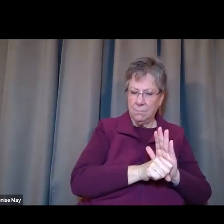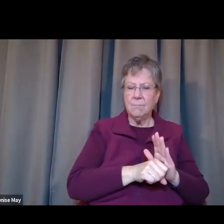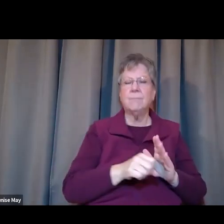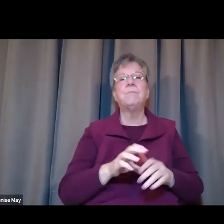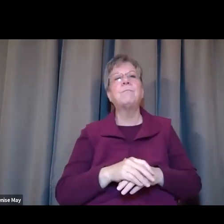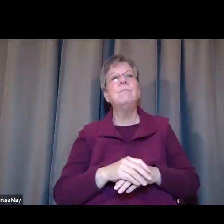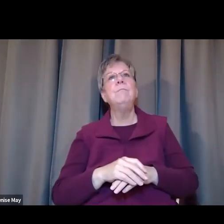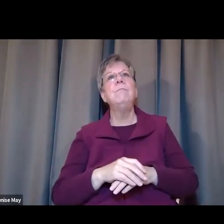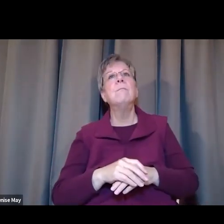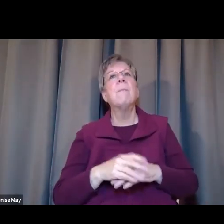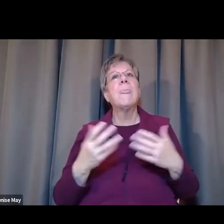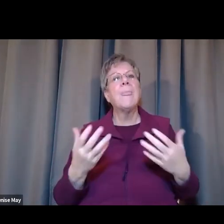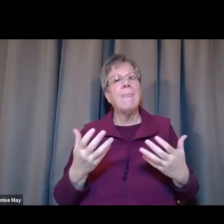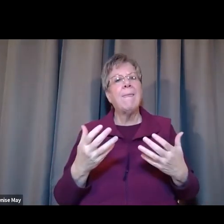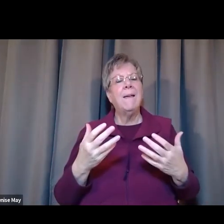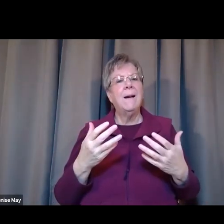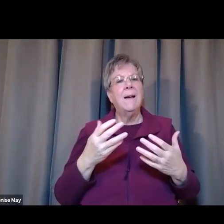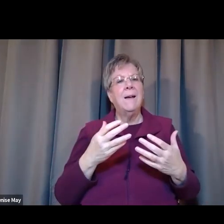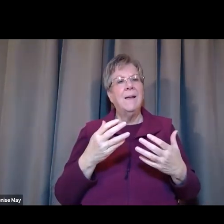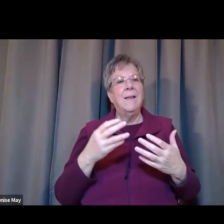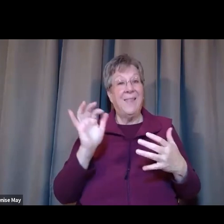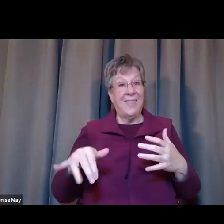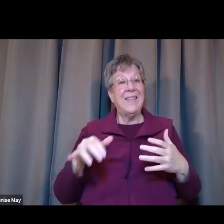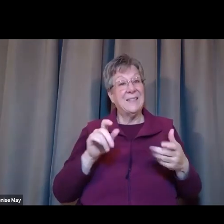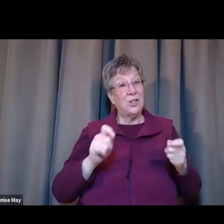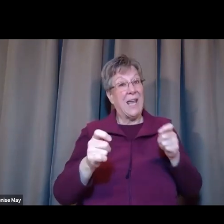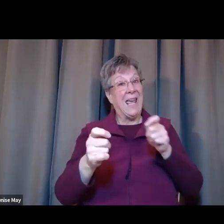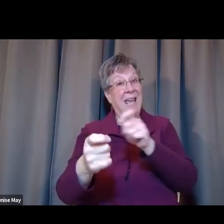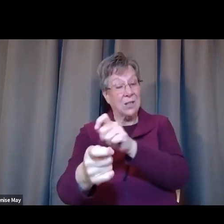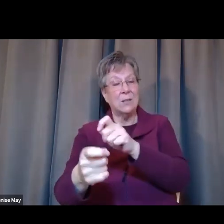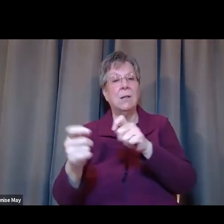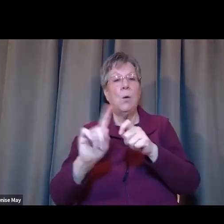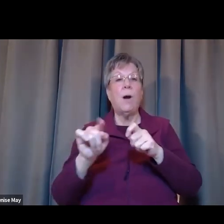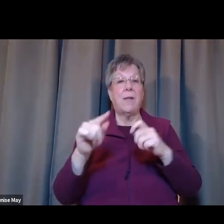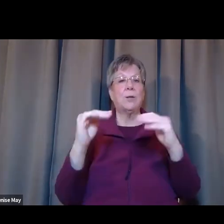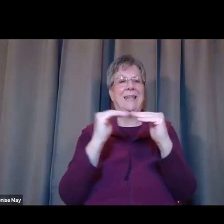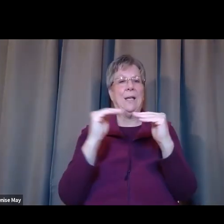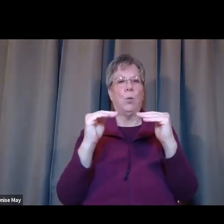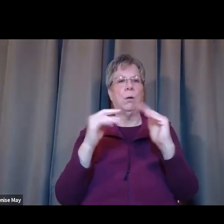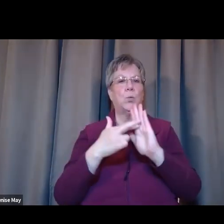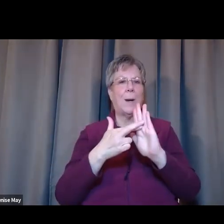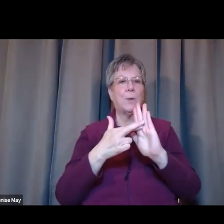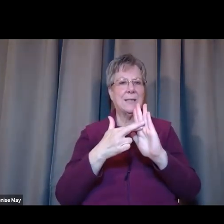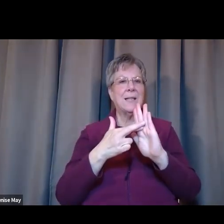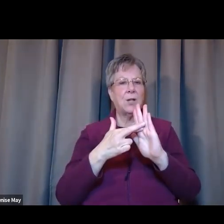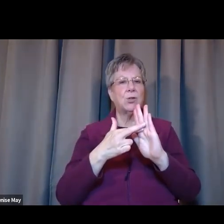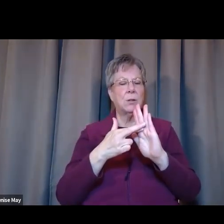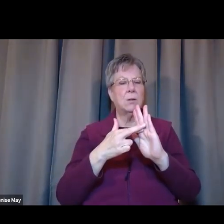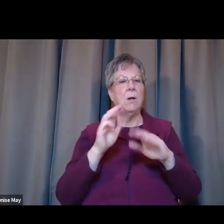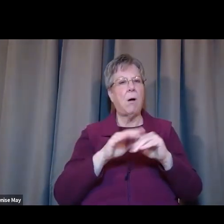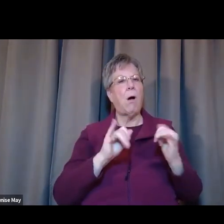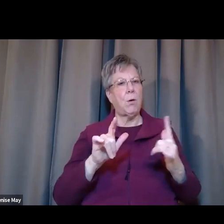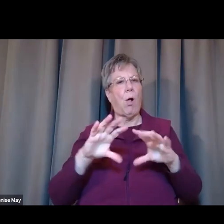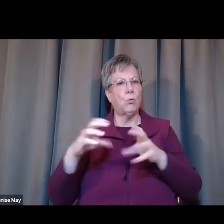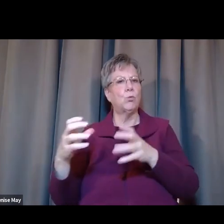point. The end of this arc of history is when we get to a place where there's equal representation across all groups